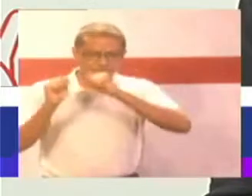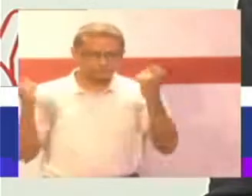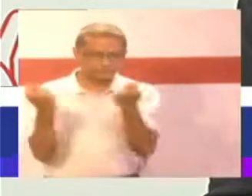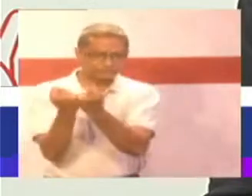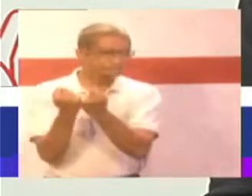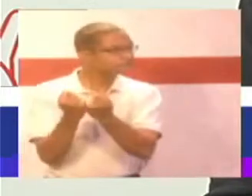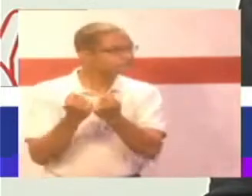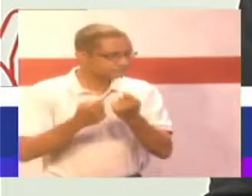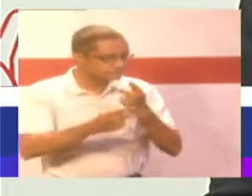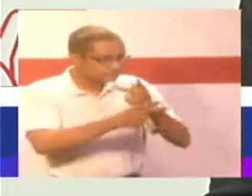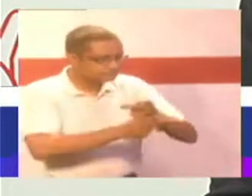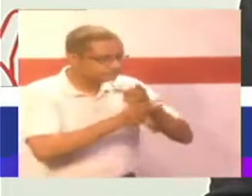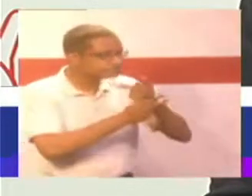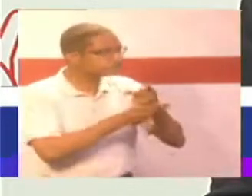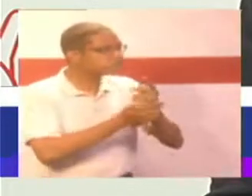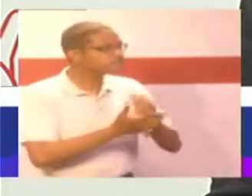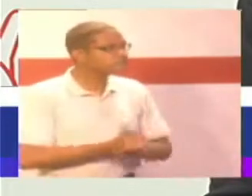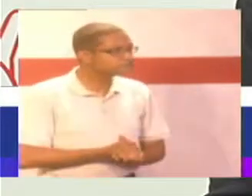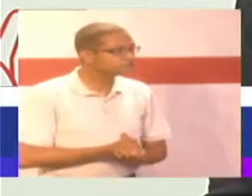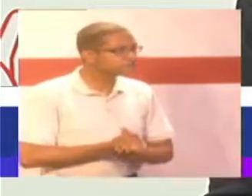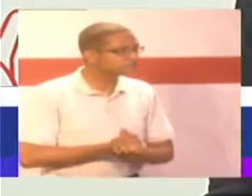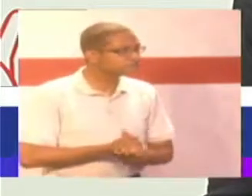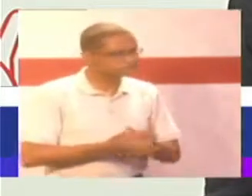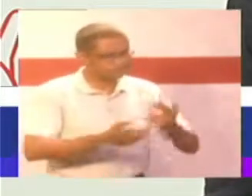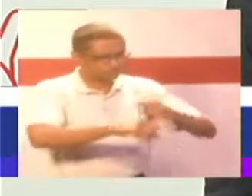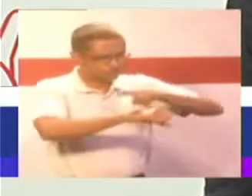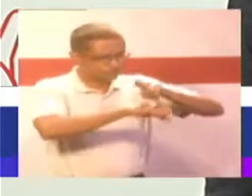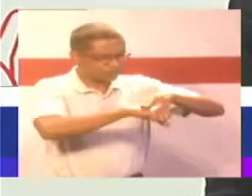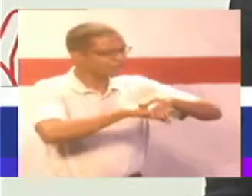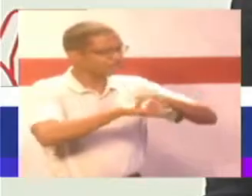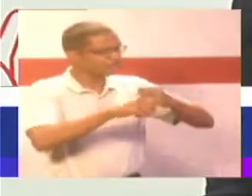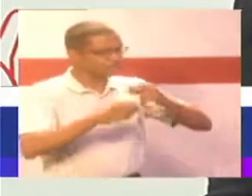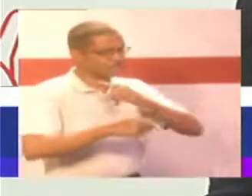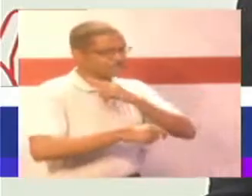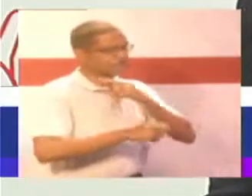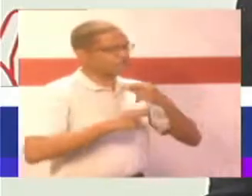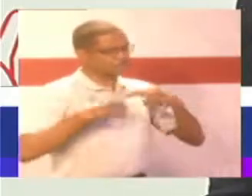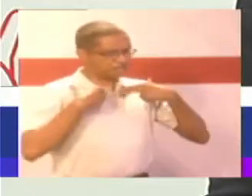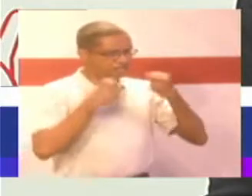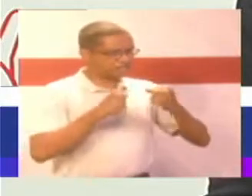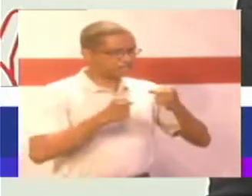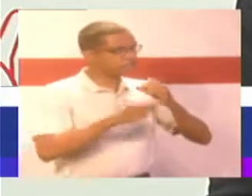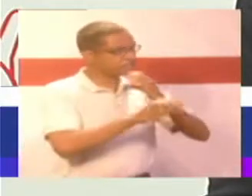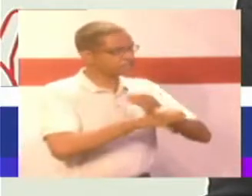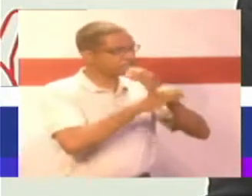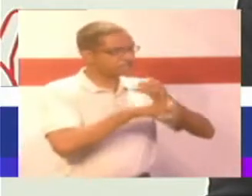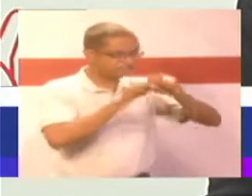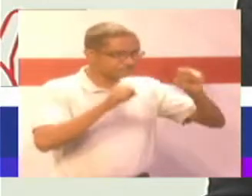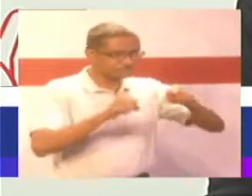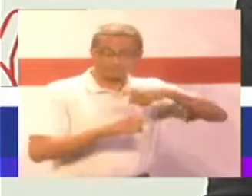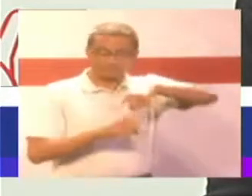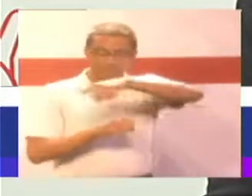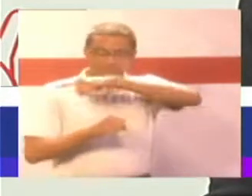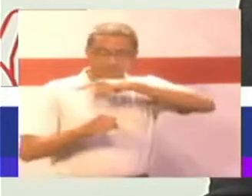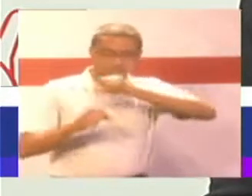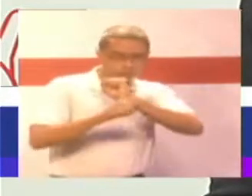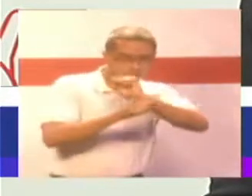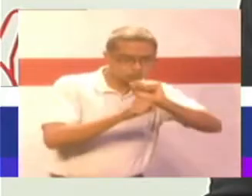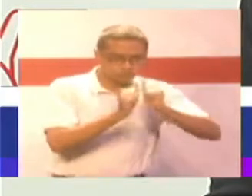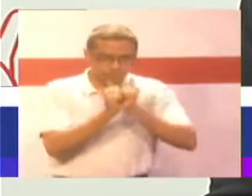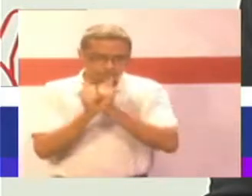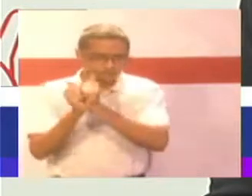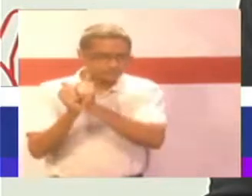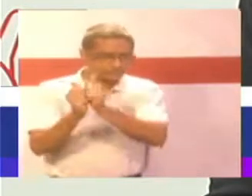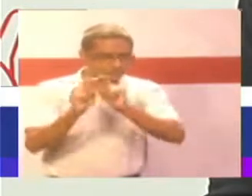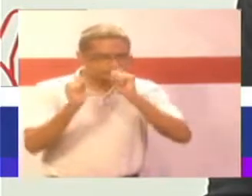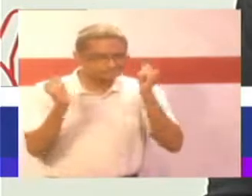the traditional healthcare system, or in the traditional healthcare system, these consultants work as a team in the accident